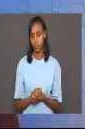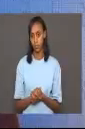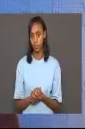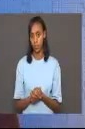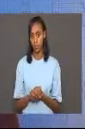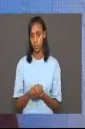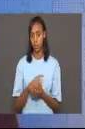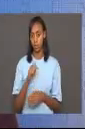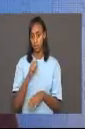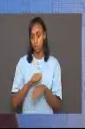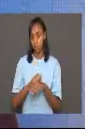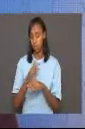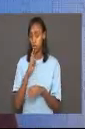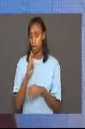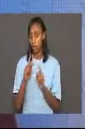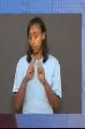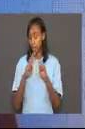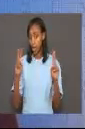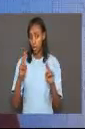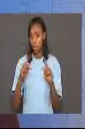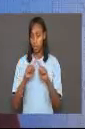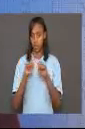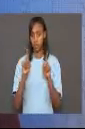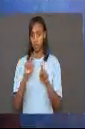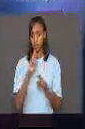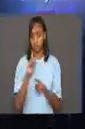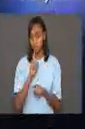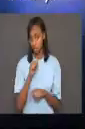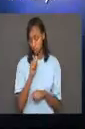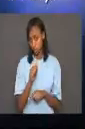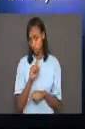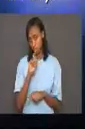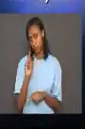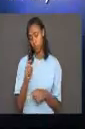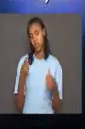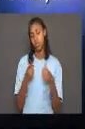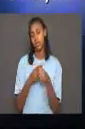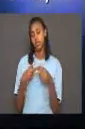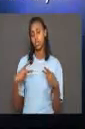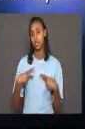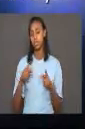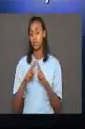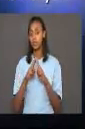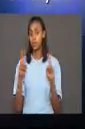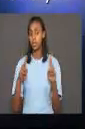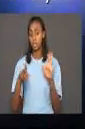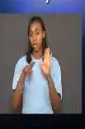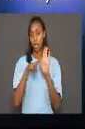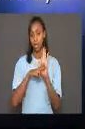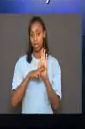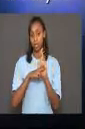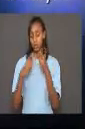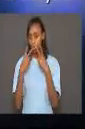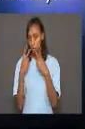The texts are very different, are they not? The first has a very